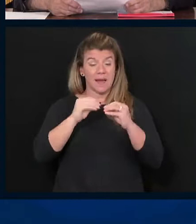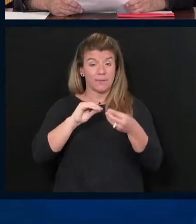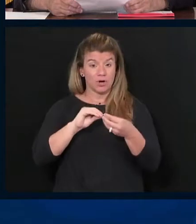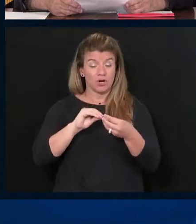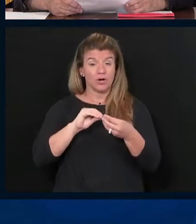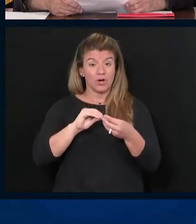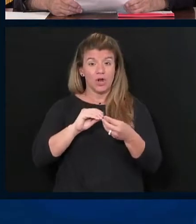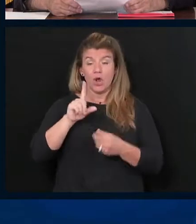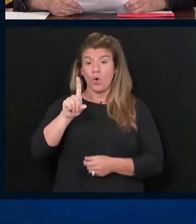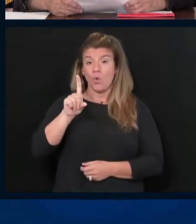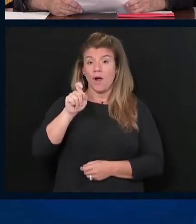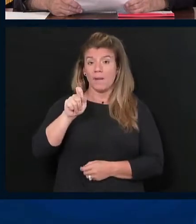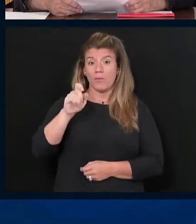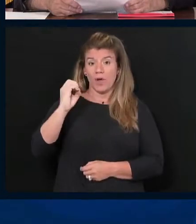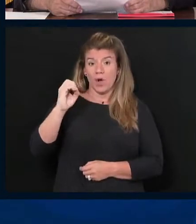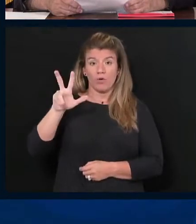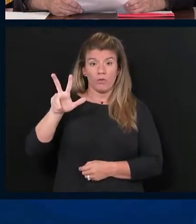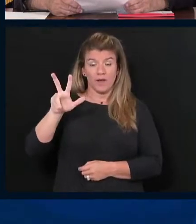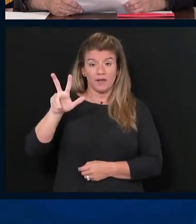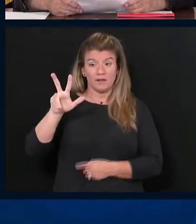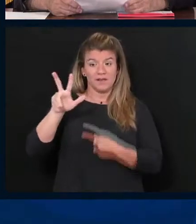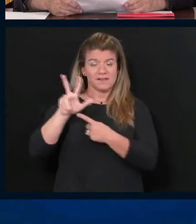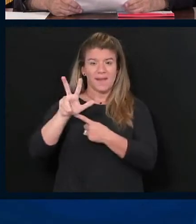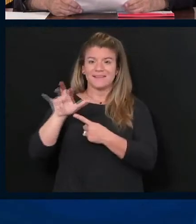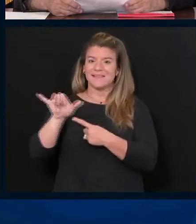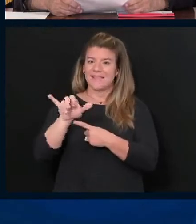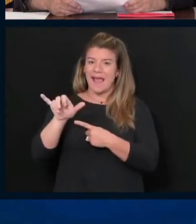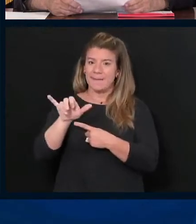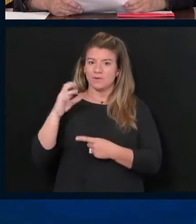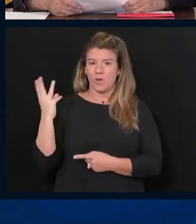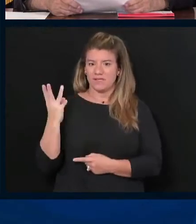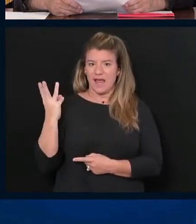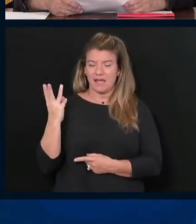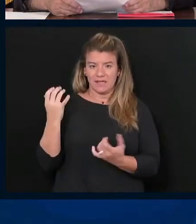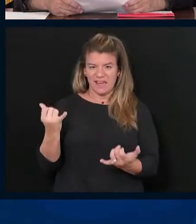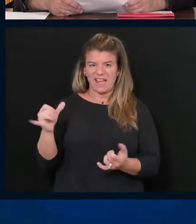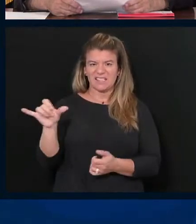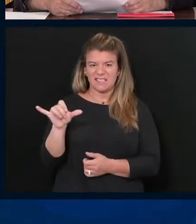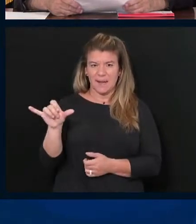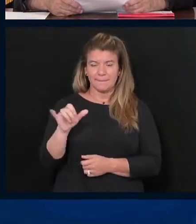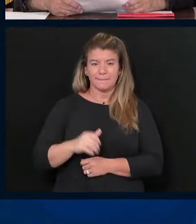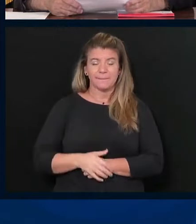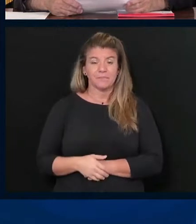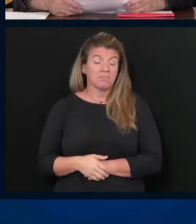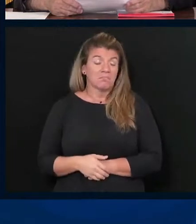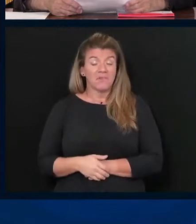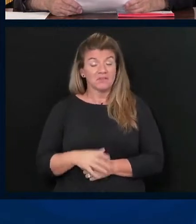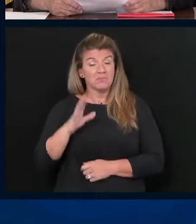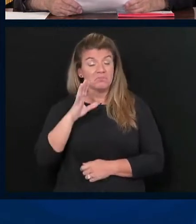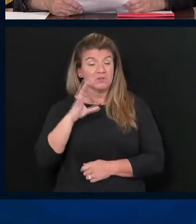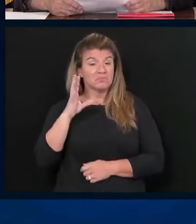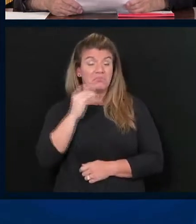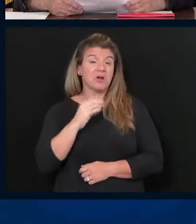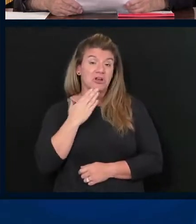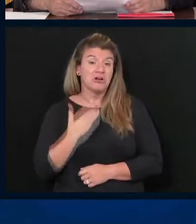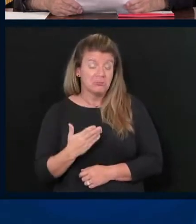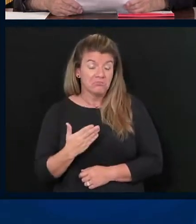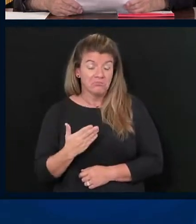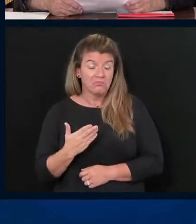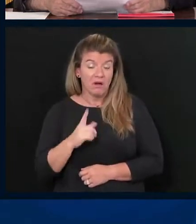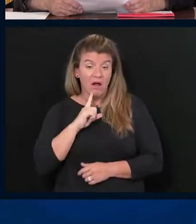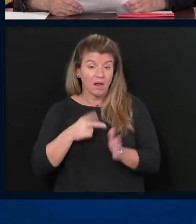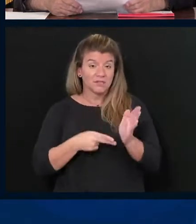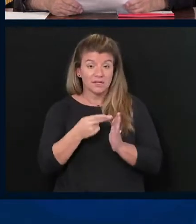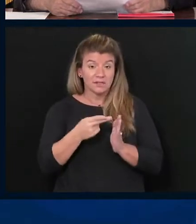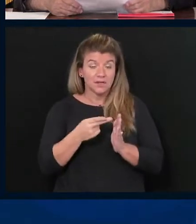rate is at 1.03. It's the same as it was on Wednesday. It's really pretty good, to tell you the truth, and